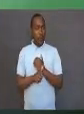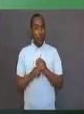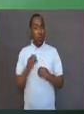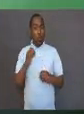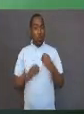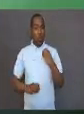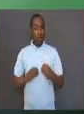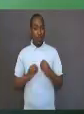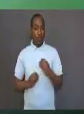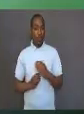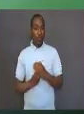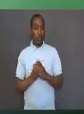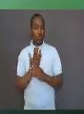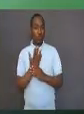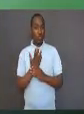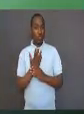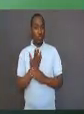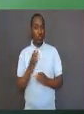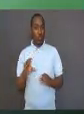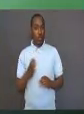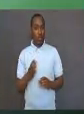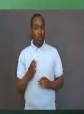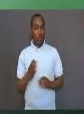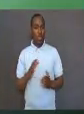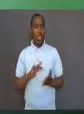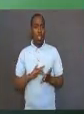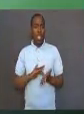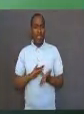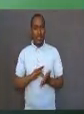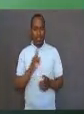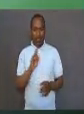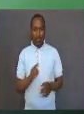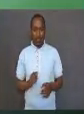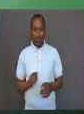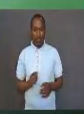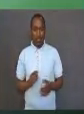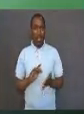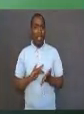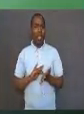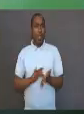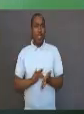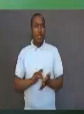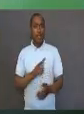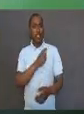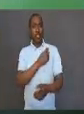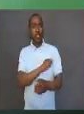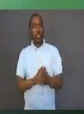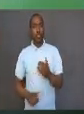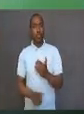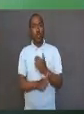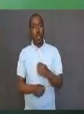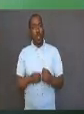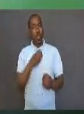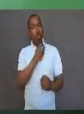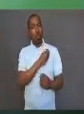a substance called toxins, which damage tissue and